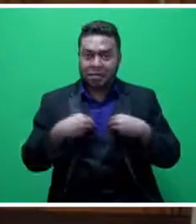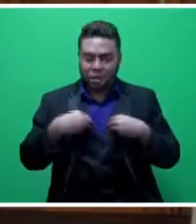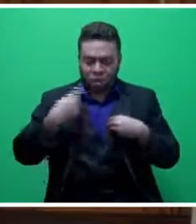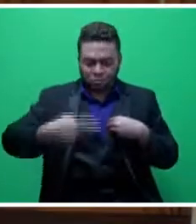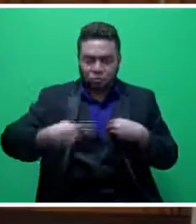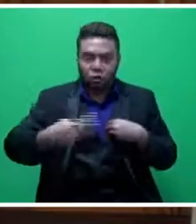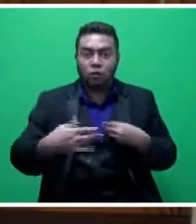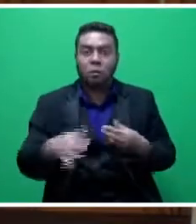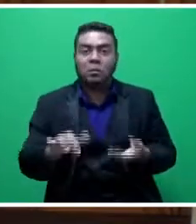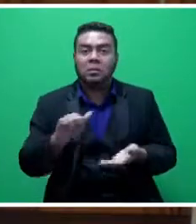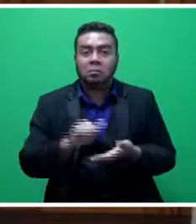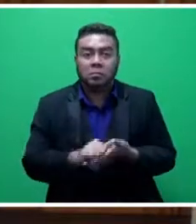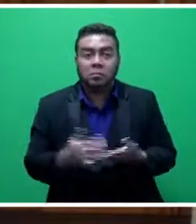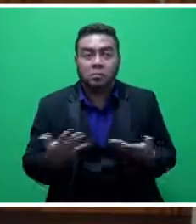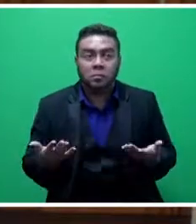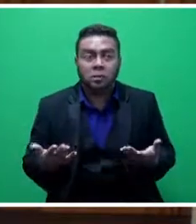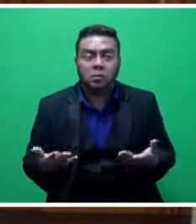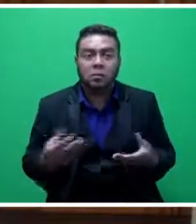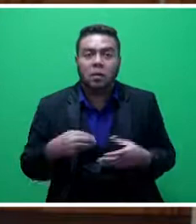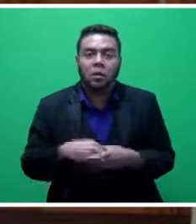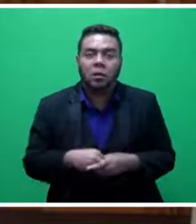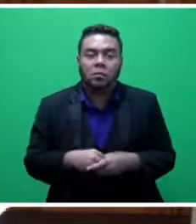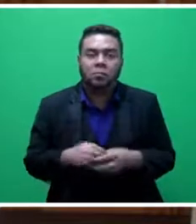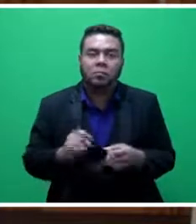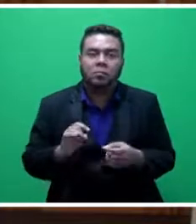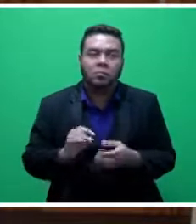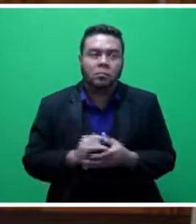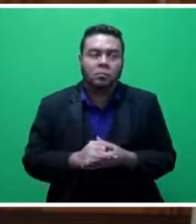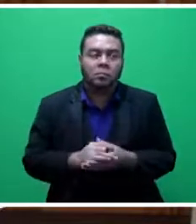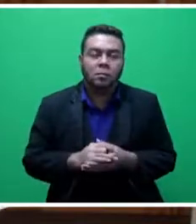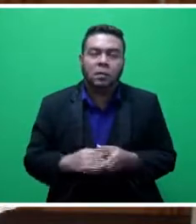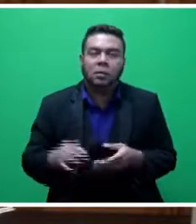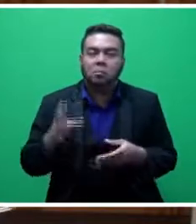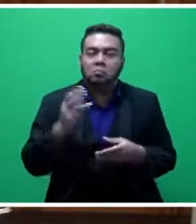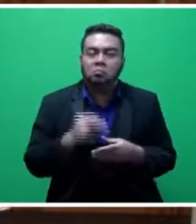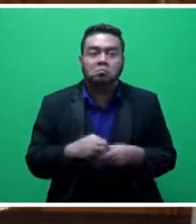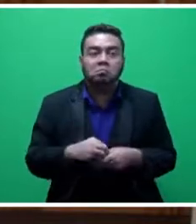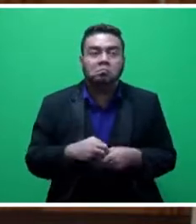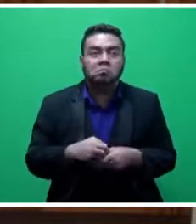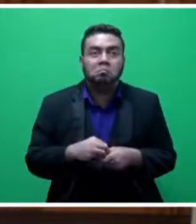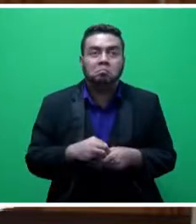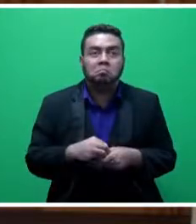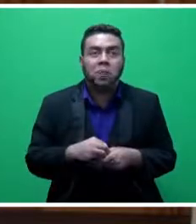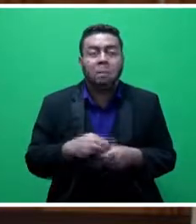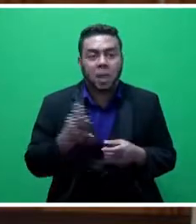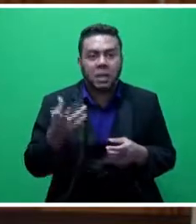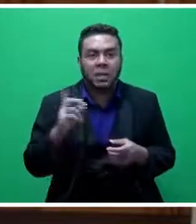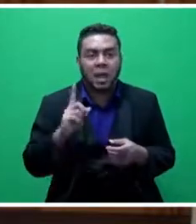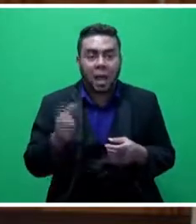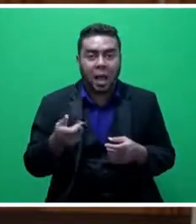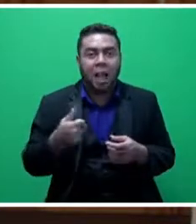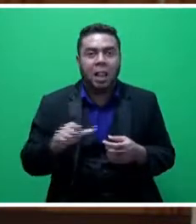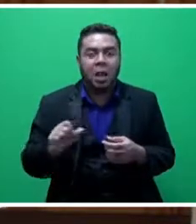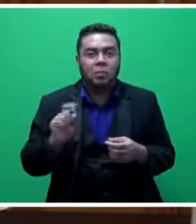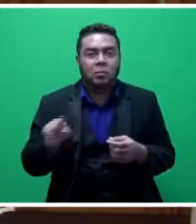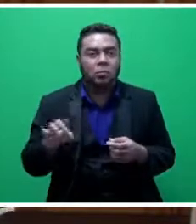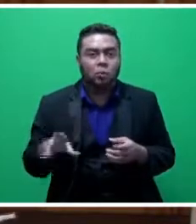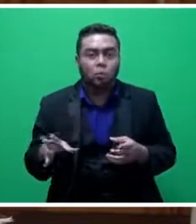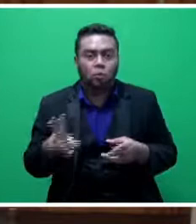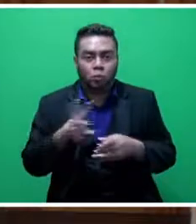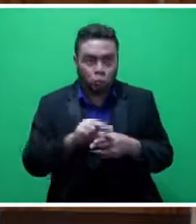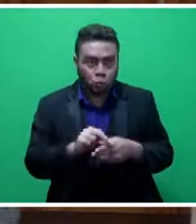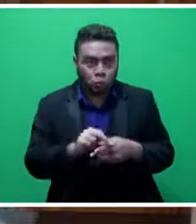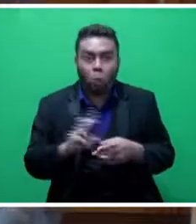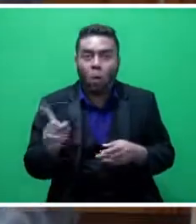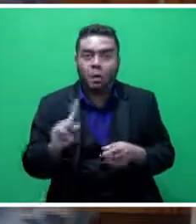accumulated savings in a manner that releases capital as well as earn investment return, but allows them to withdraw. So what it can